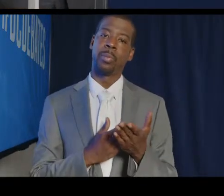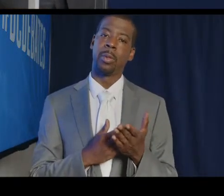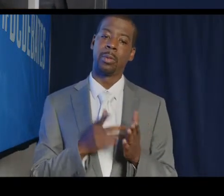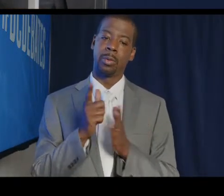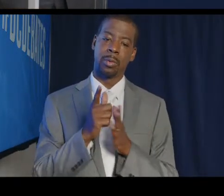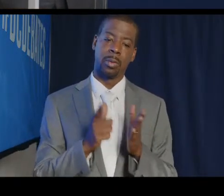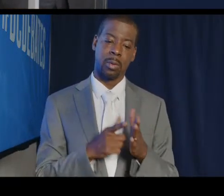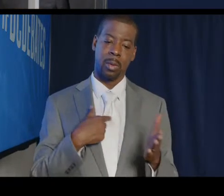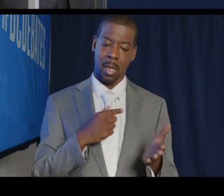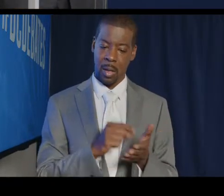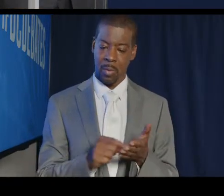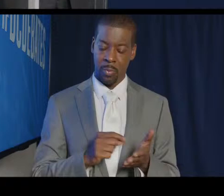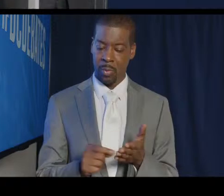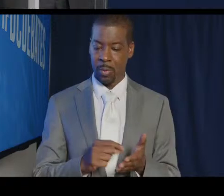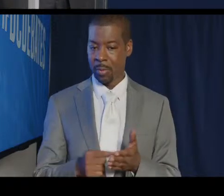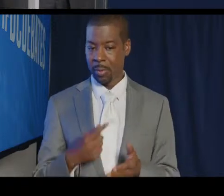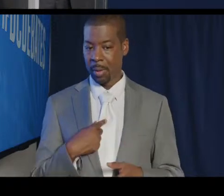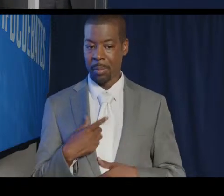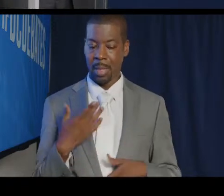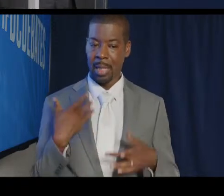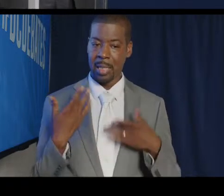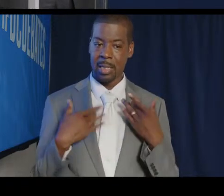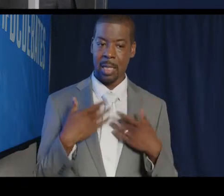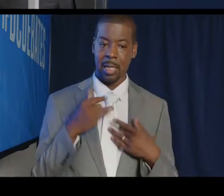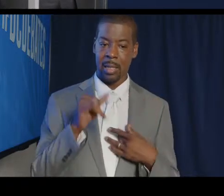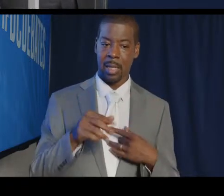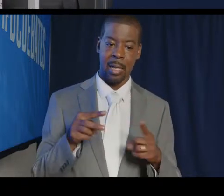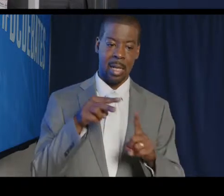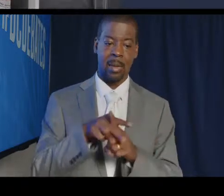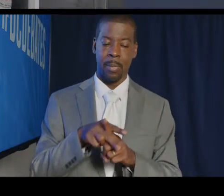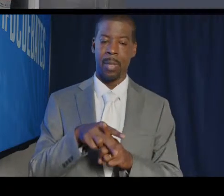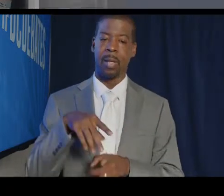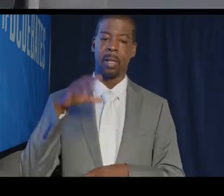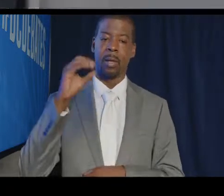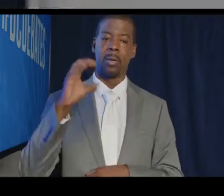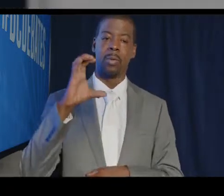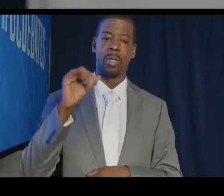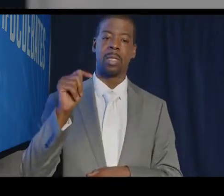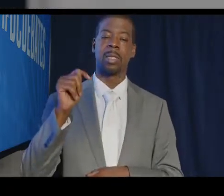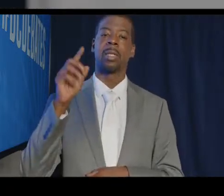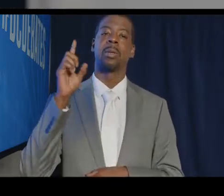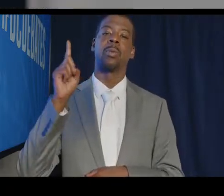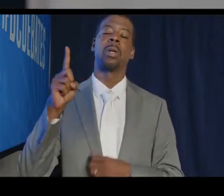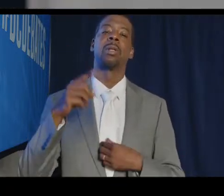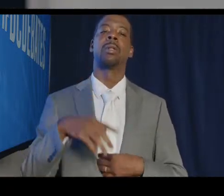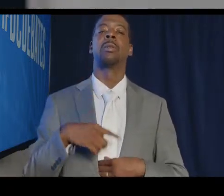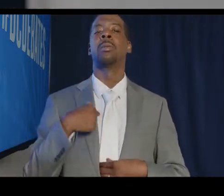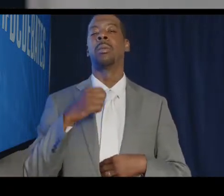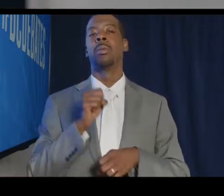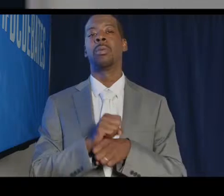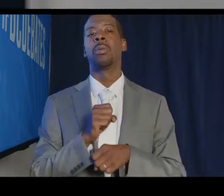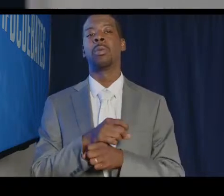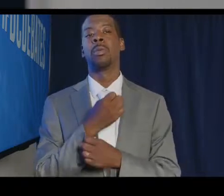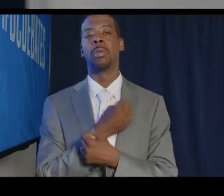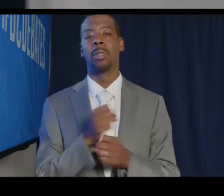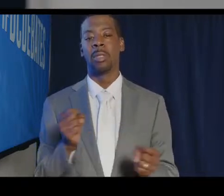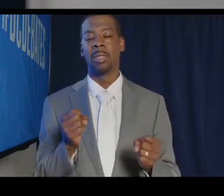Act, and so I'm very much looking forward to its implementation on October 1. I also worked on the Safe Passage, Safe